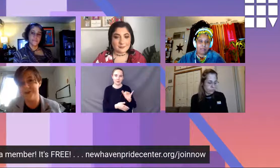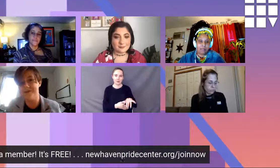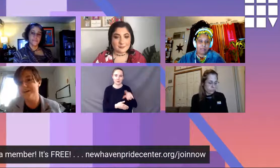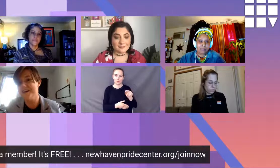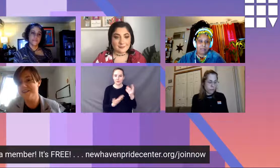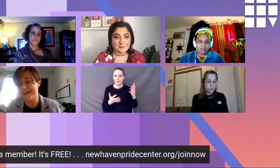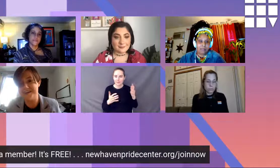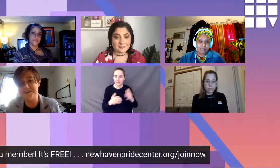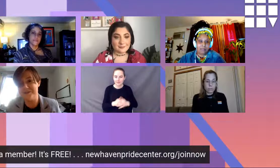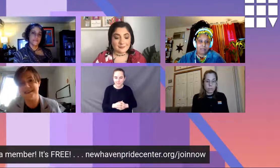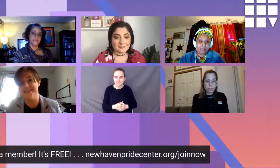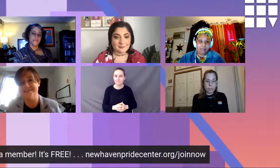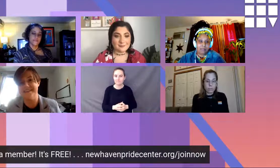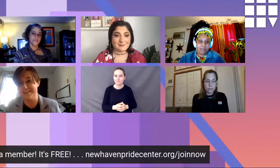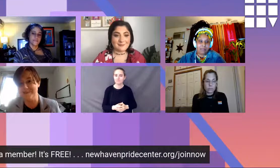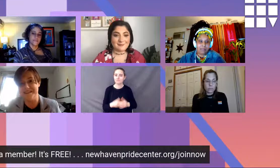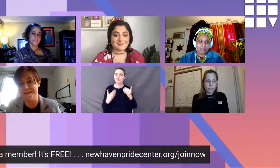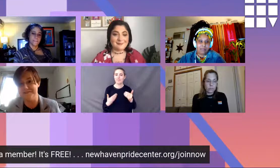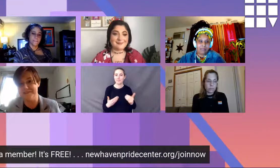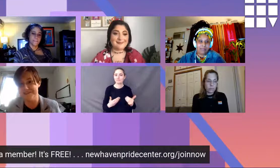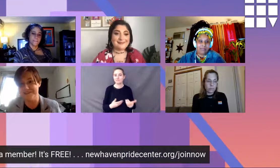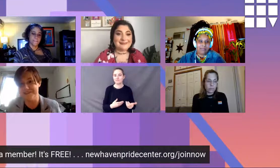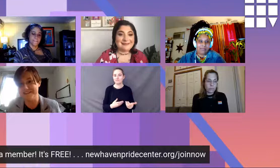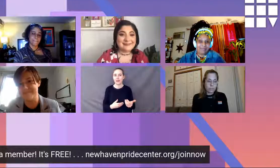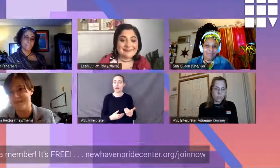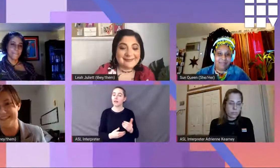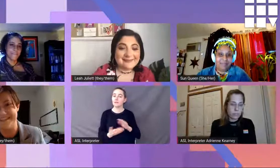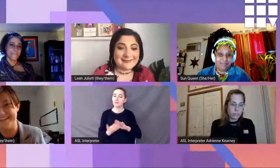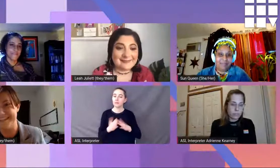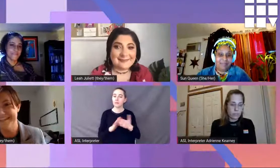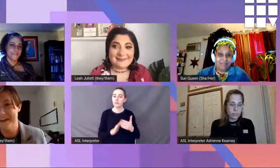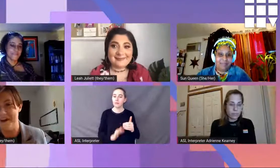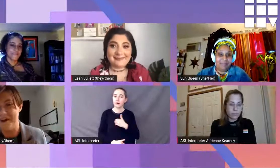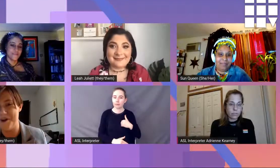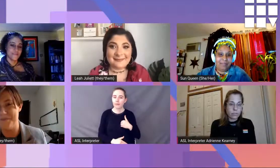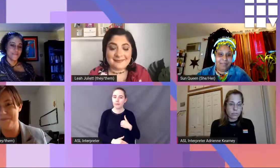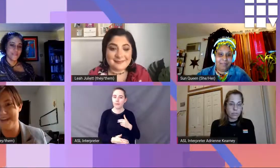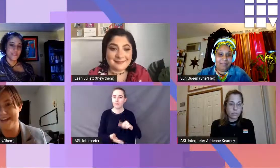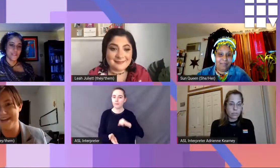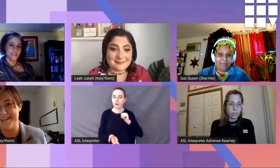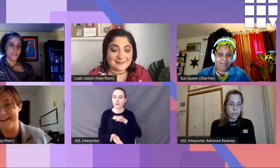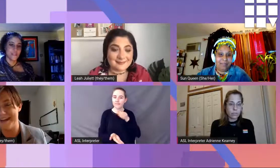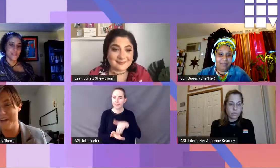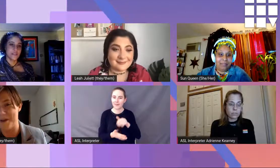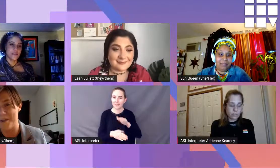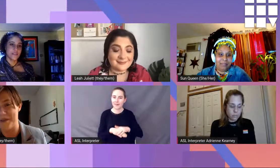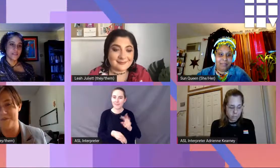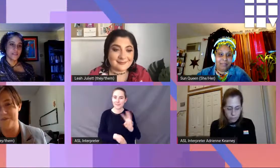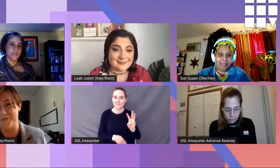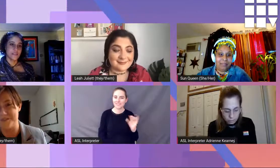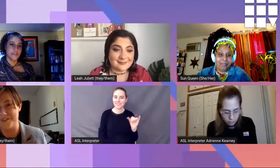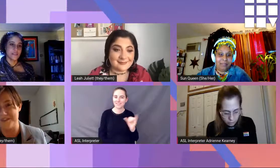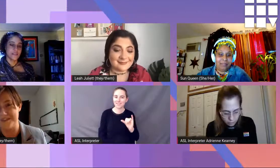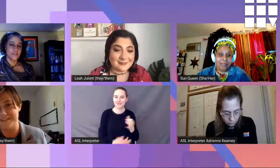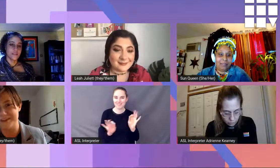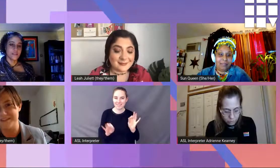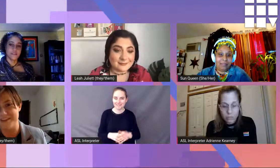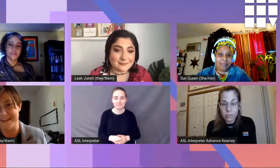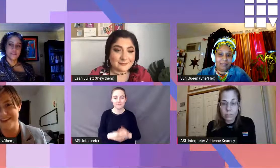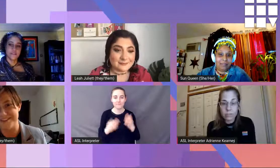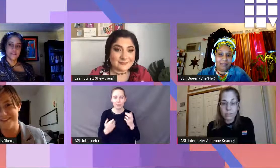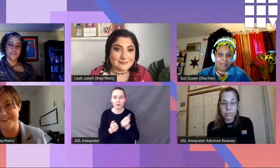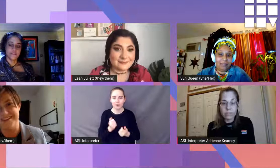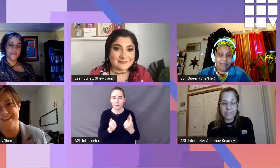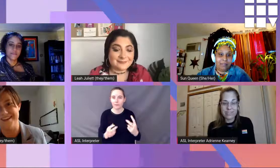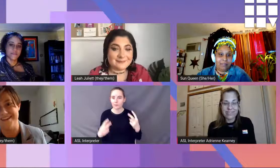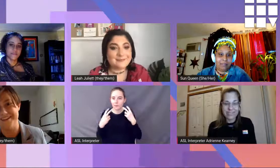newhavenpridecenter.org/join now. Thank you. I cannot thank you enough. This was amazing. And I hope everyone watching is inspired to